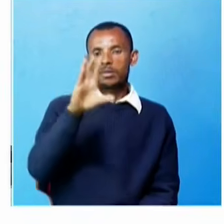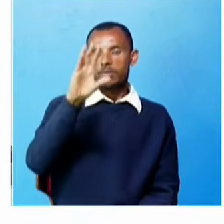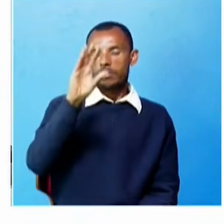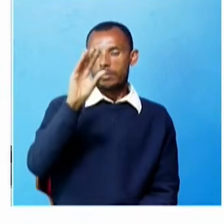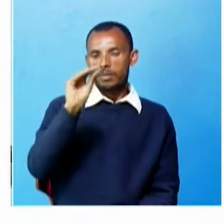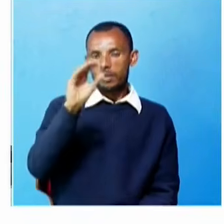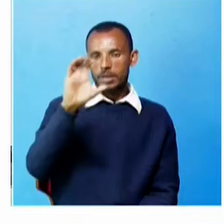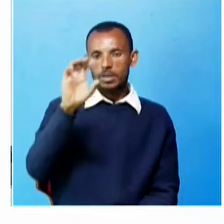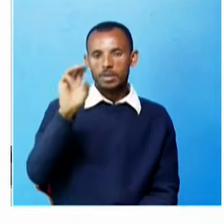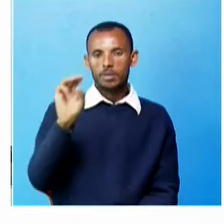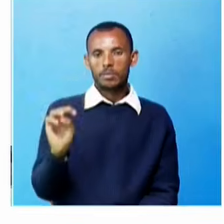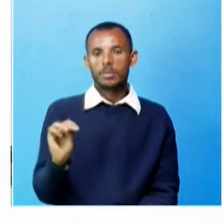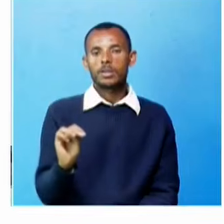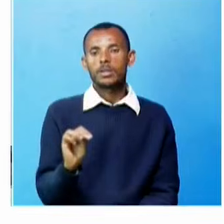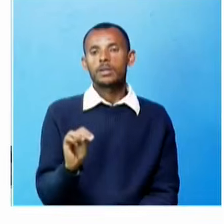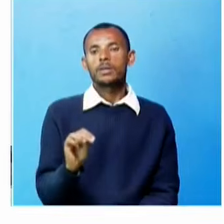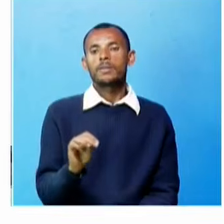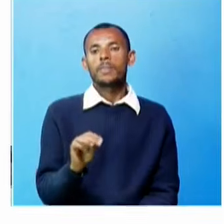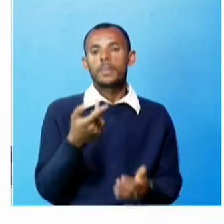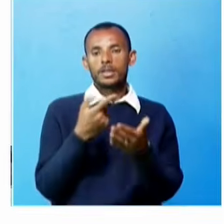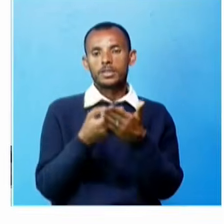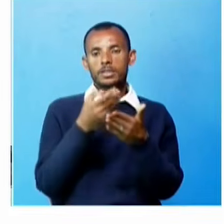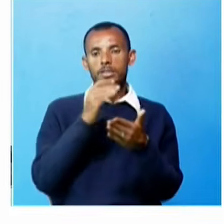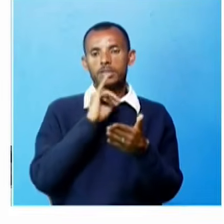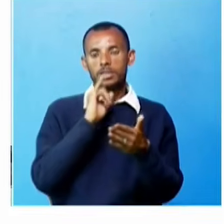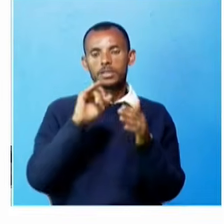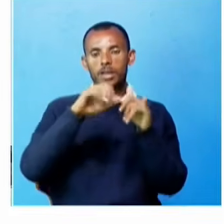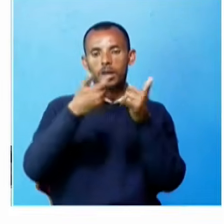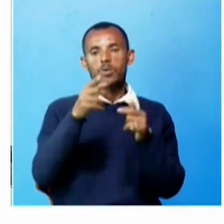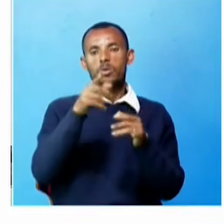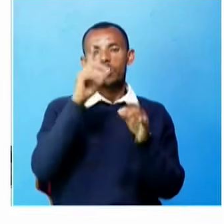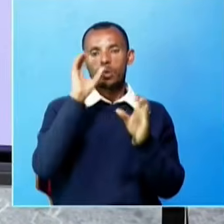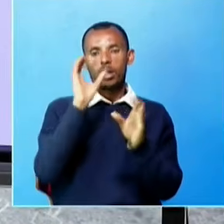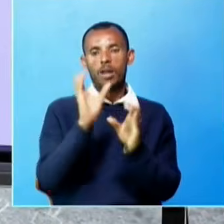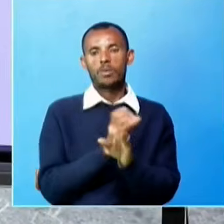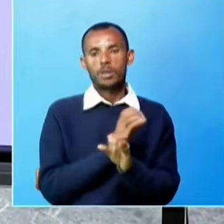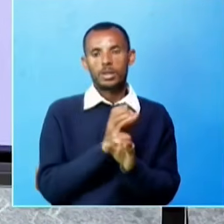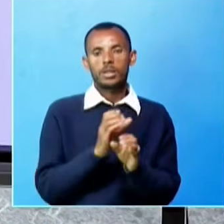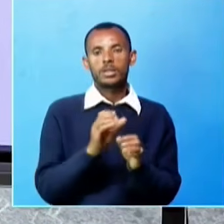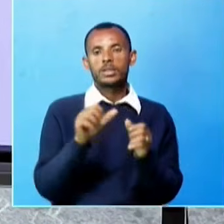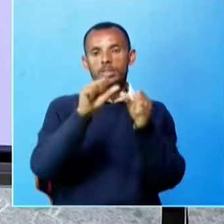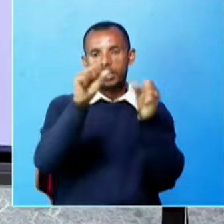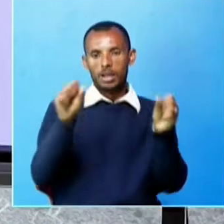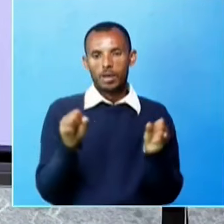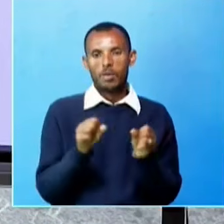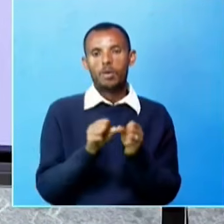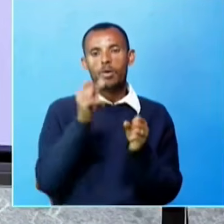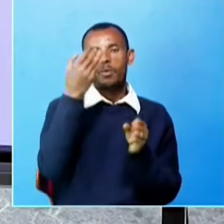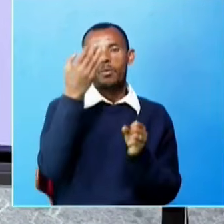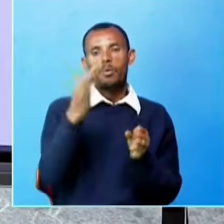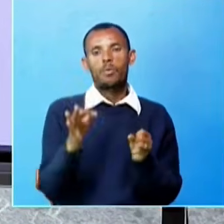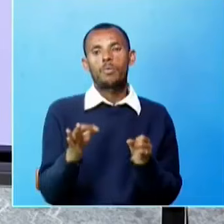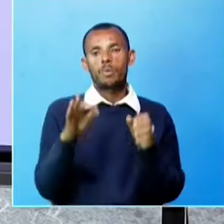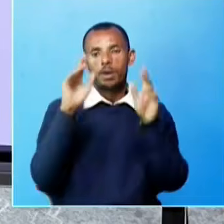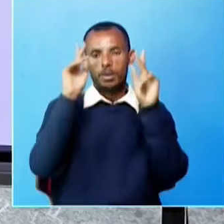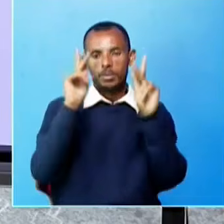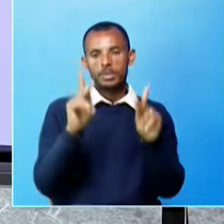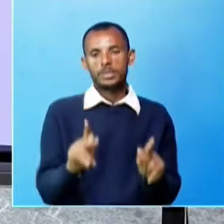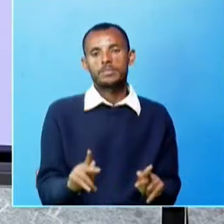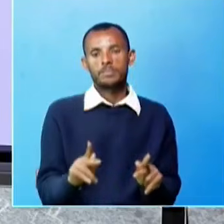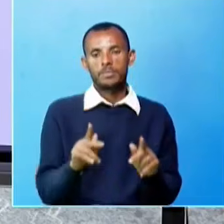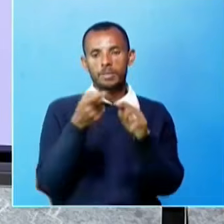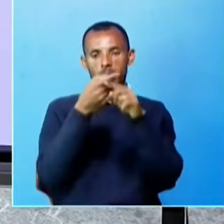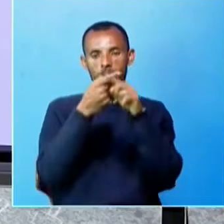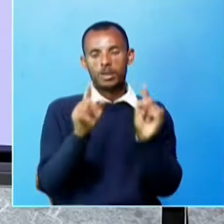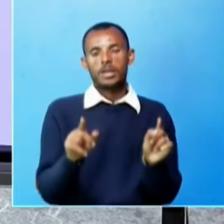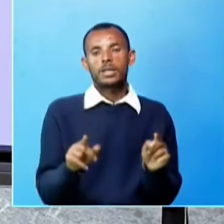square. Okay, so this is how you calculate the area of a prism, particularly